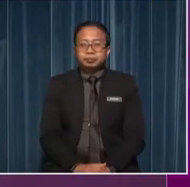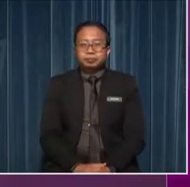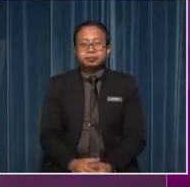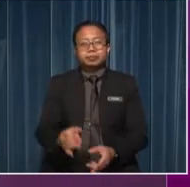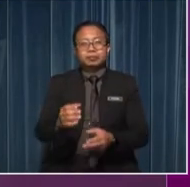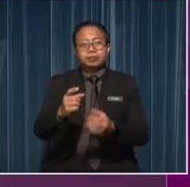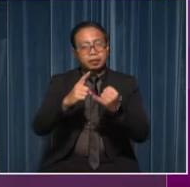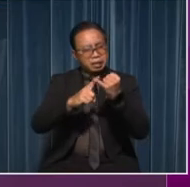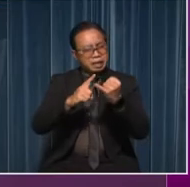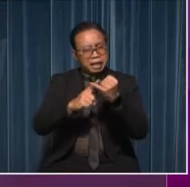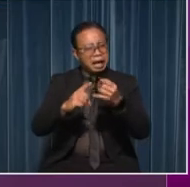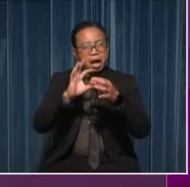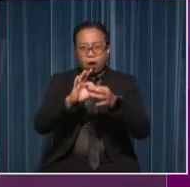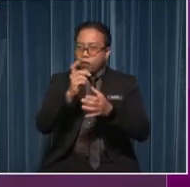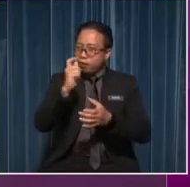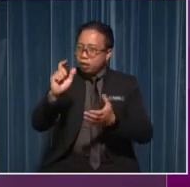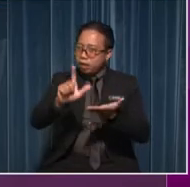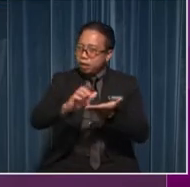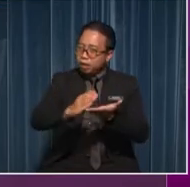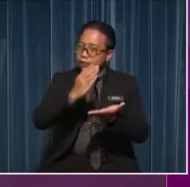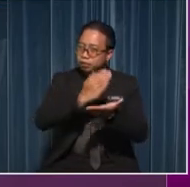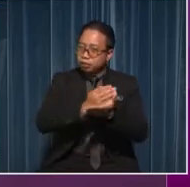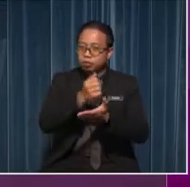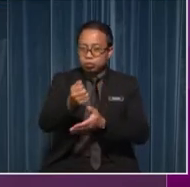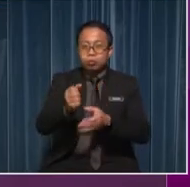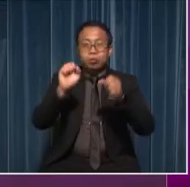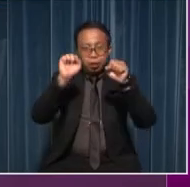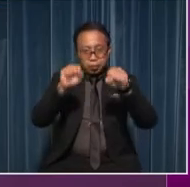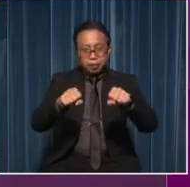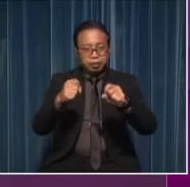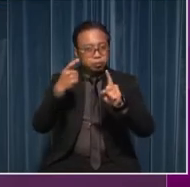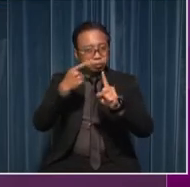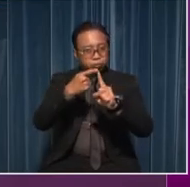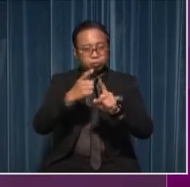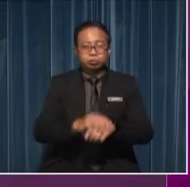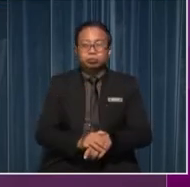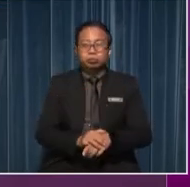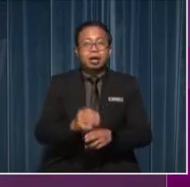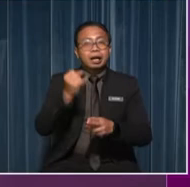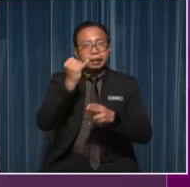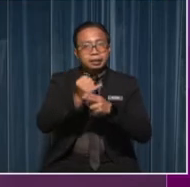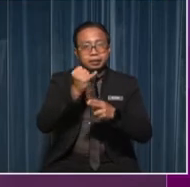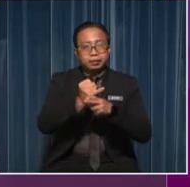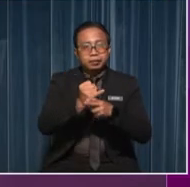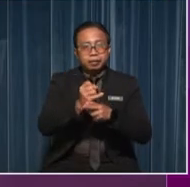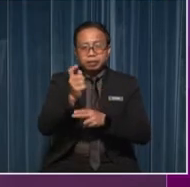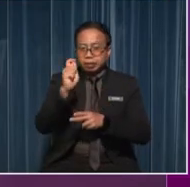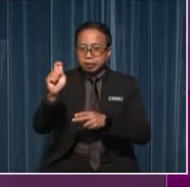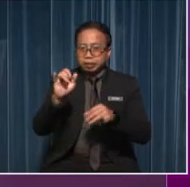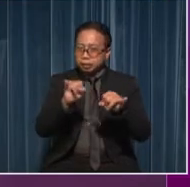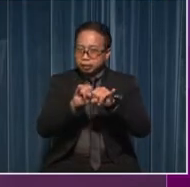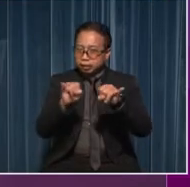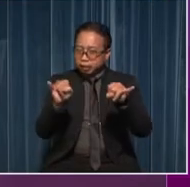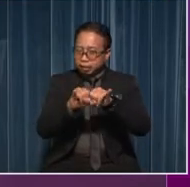At the end of this lesson, you will be able to identify the types